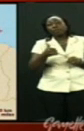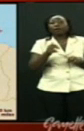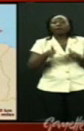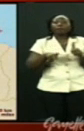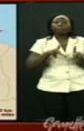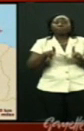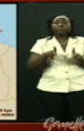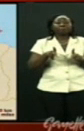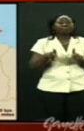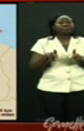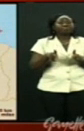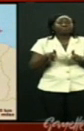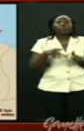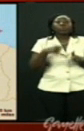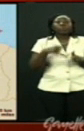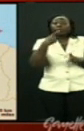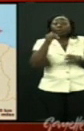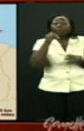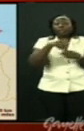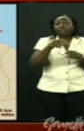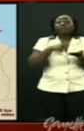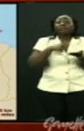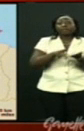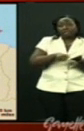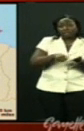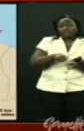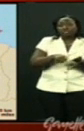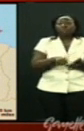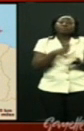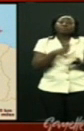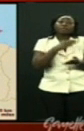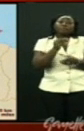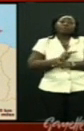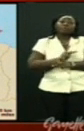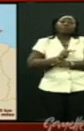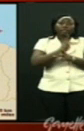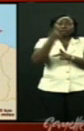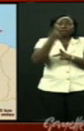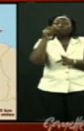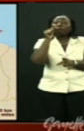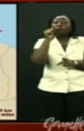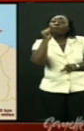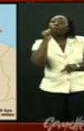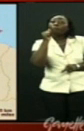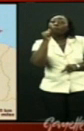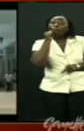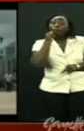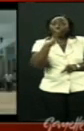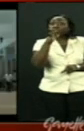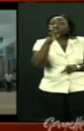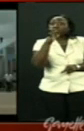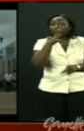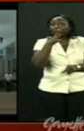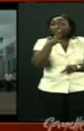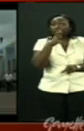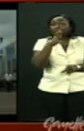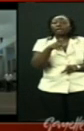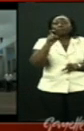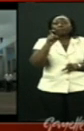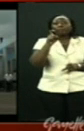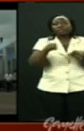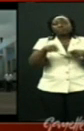whatever way related to the investigation and the delivery of care at the institution be present at a specially summoned Cabinet